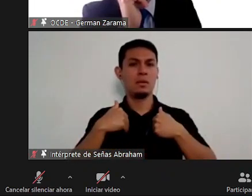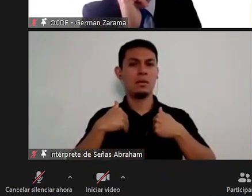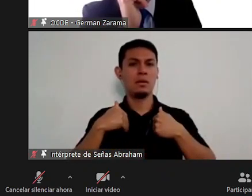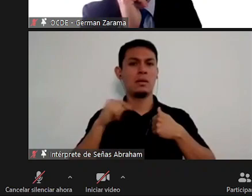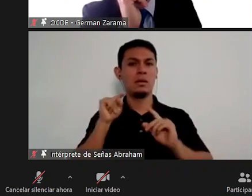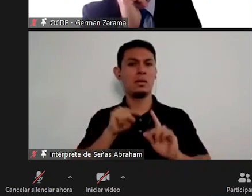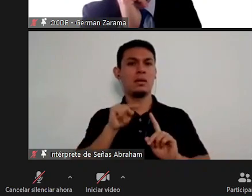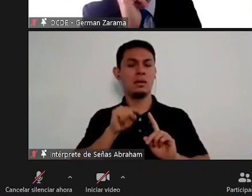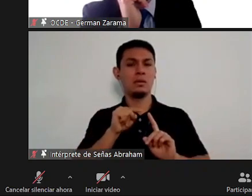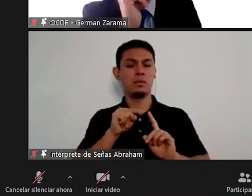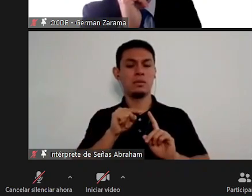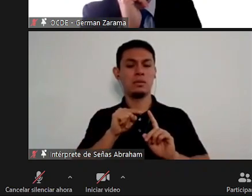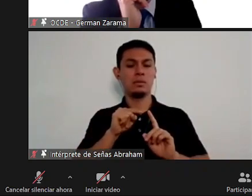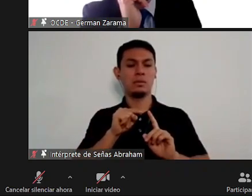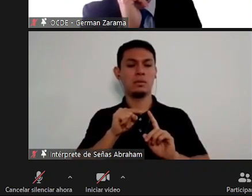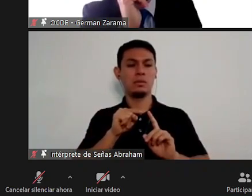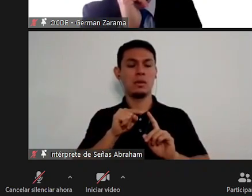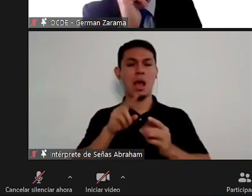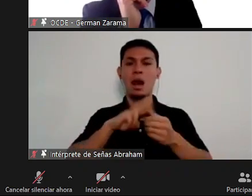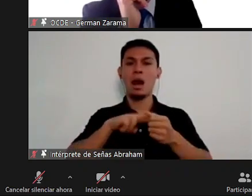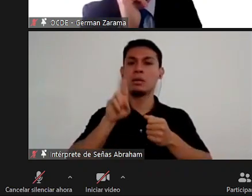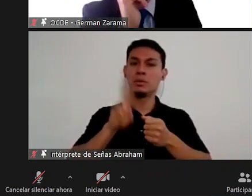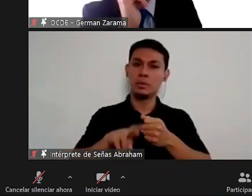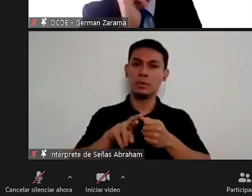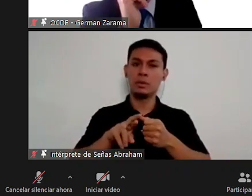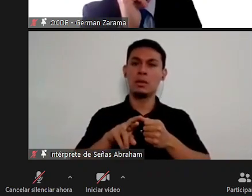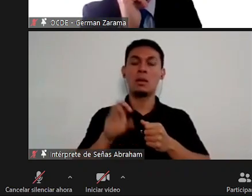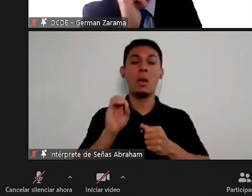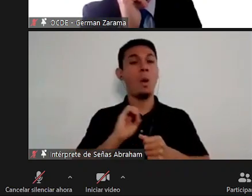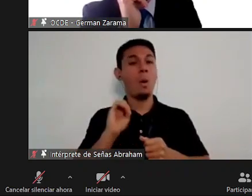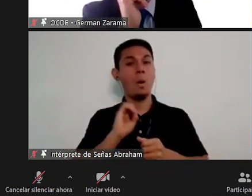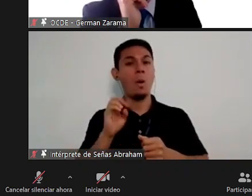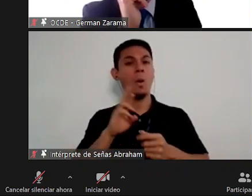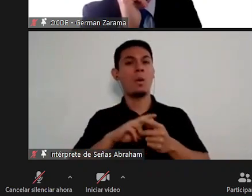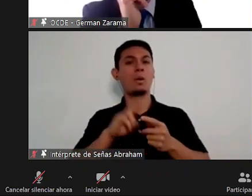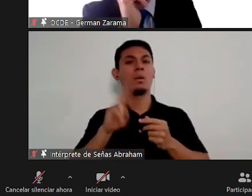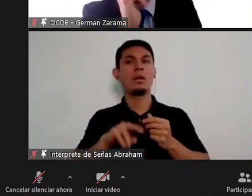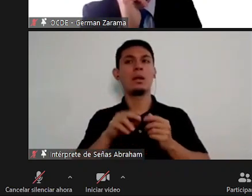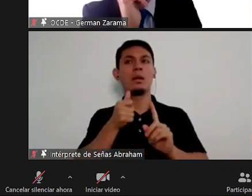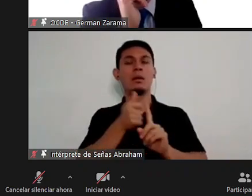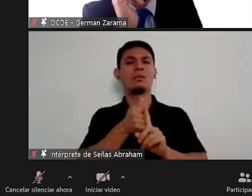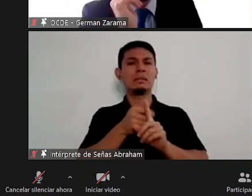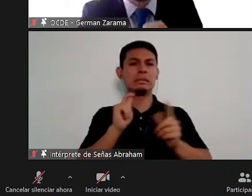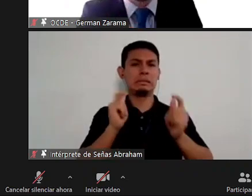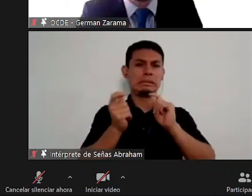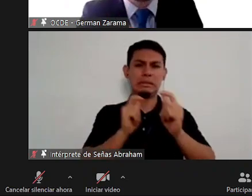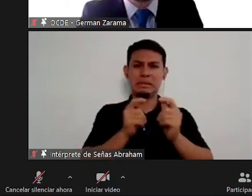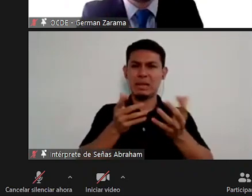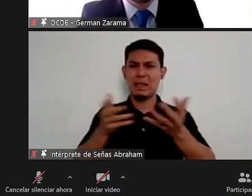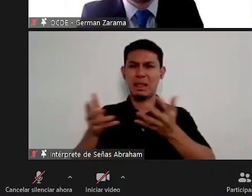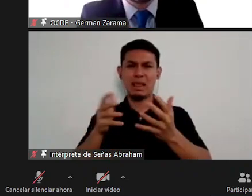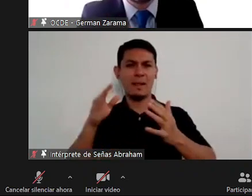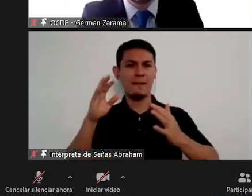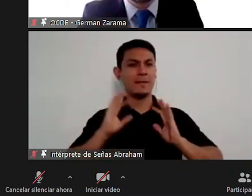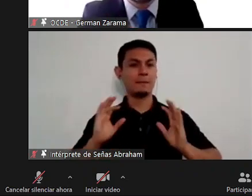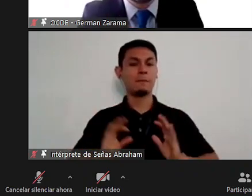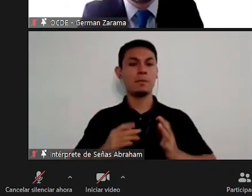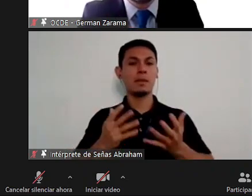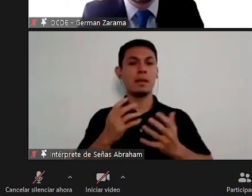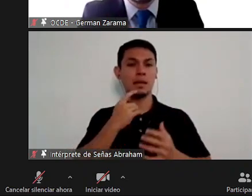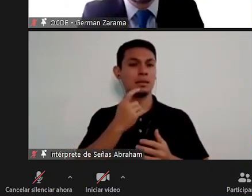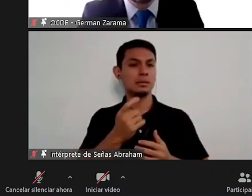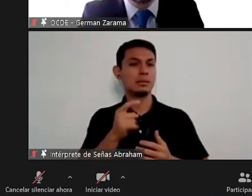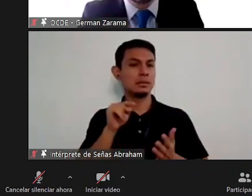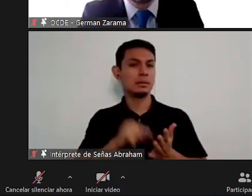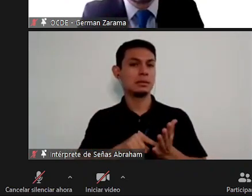demand both internal and external that we have because of we're a result of the uh quarantines